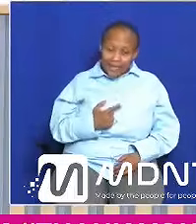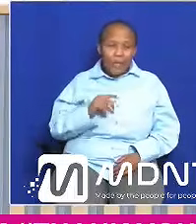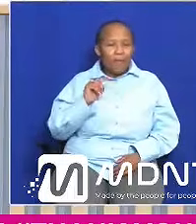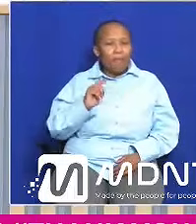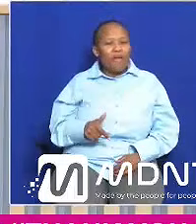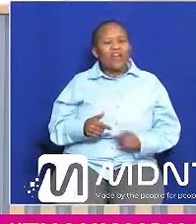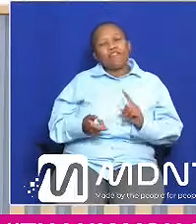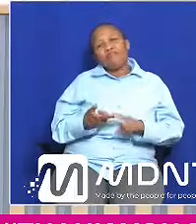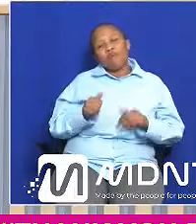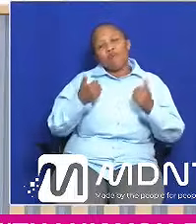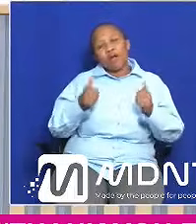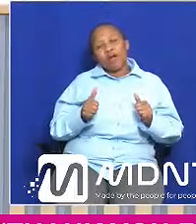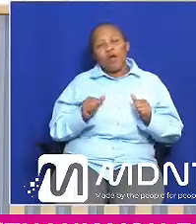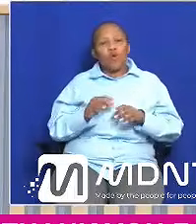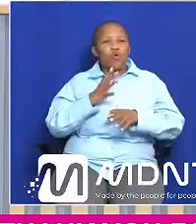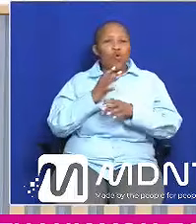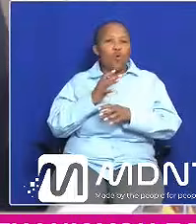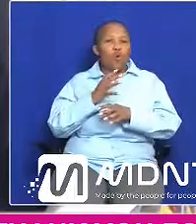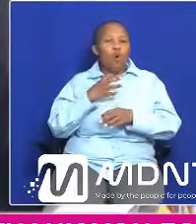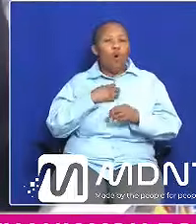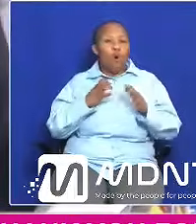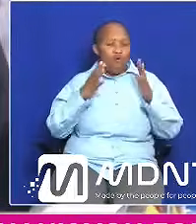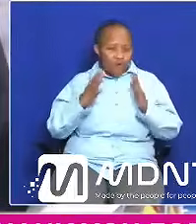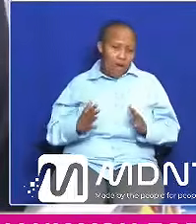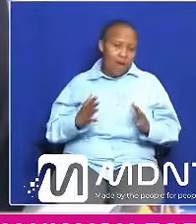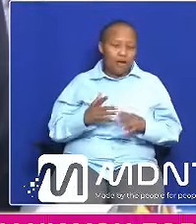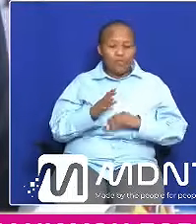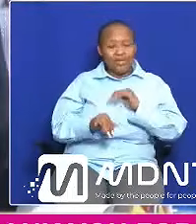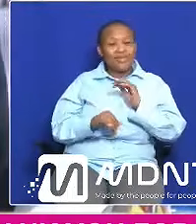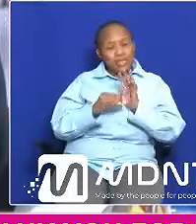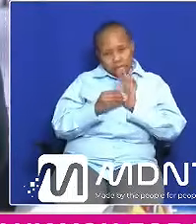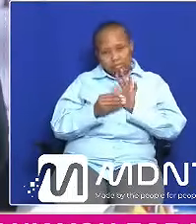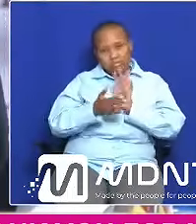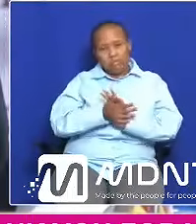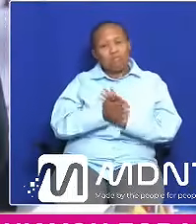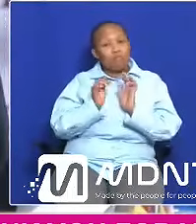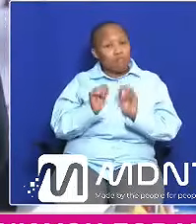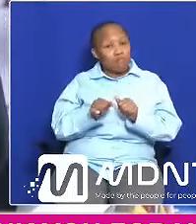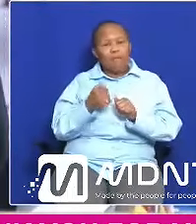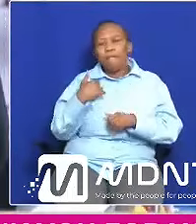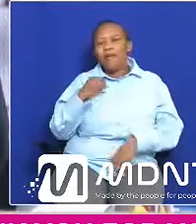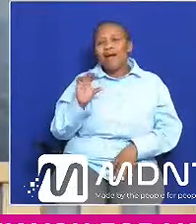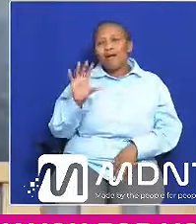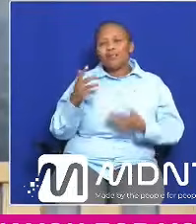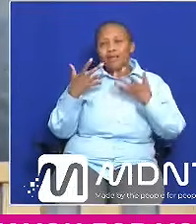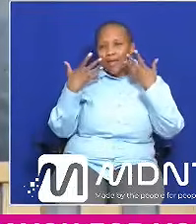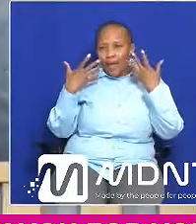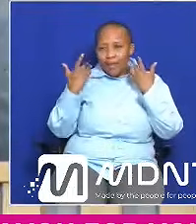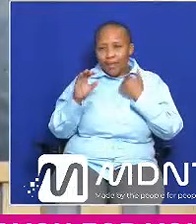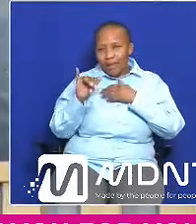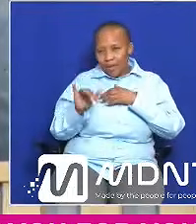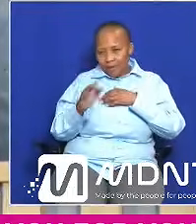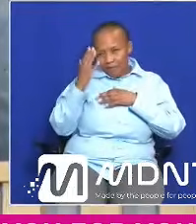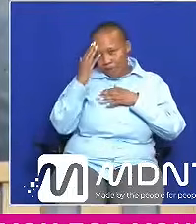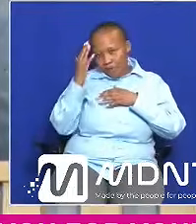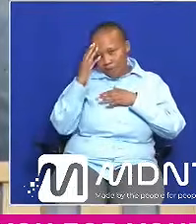the account holder identified there. Yes. So I asked whether he knows this account holder, this particular entity, and Mr.